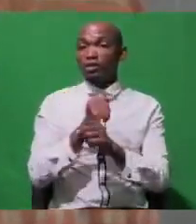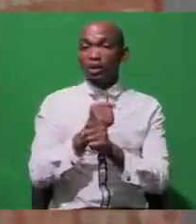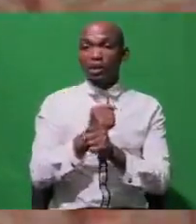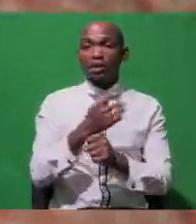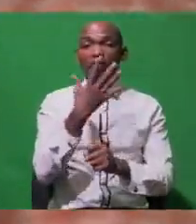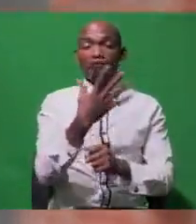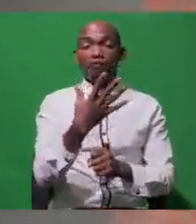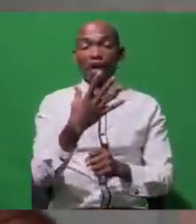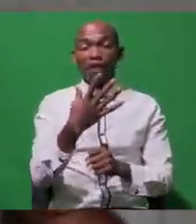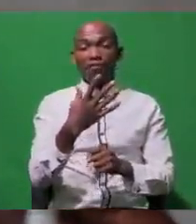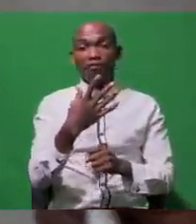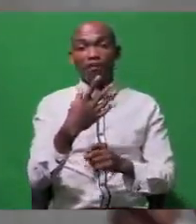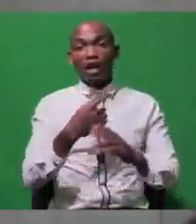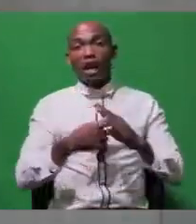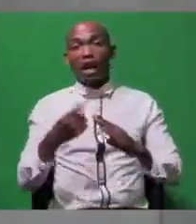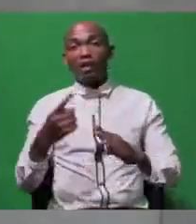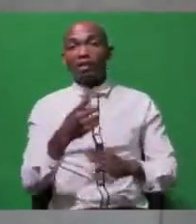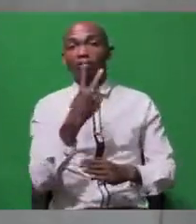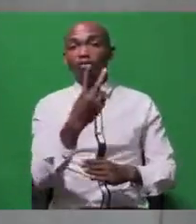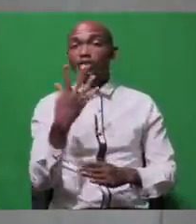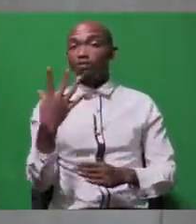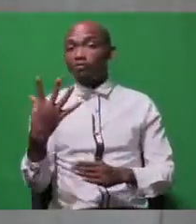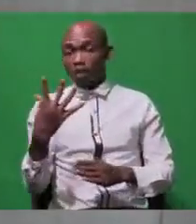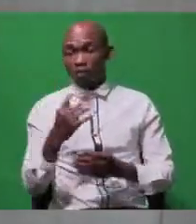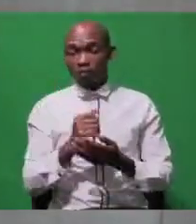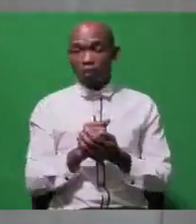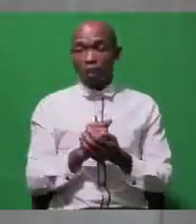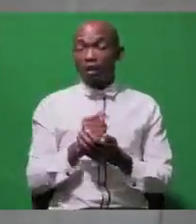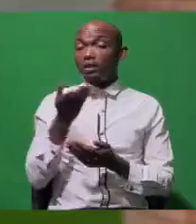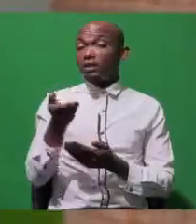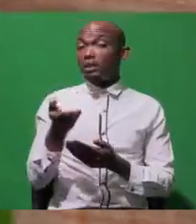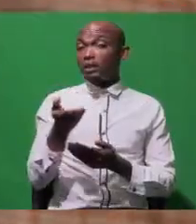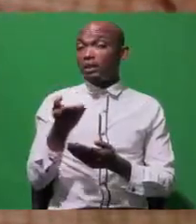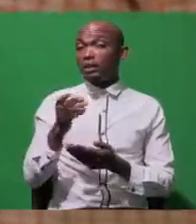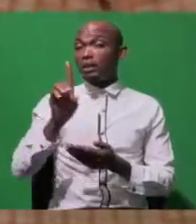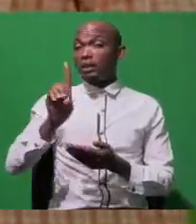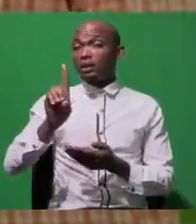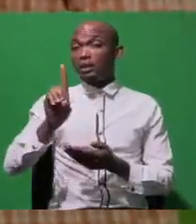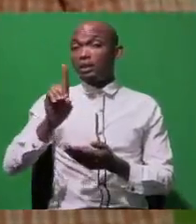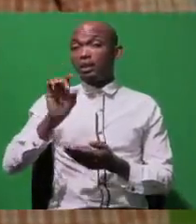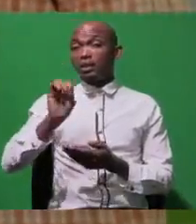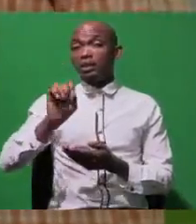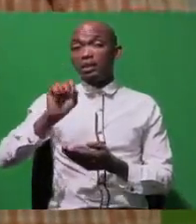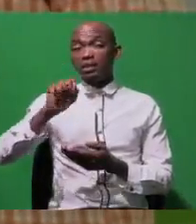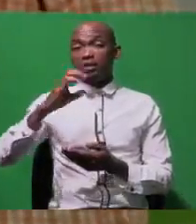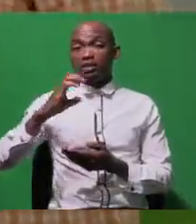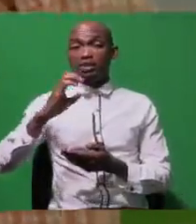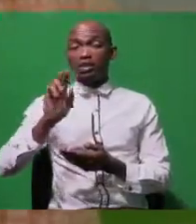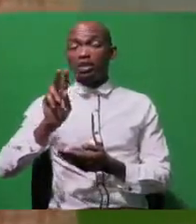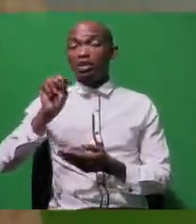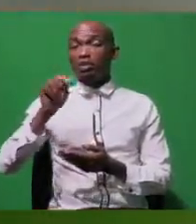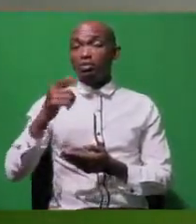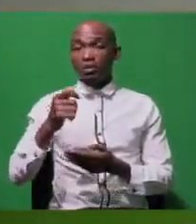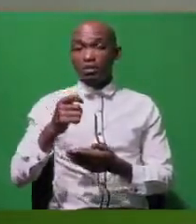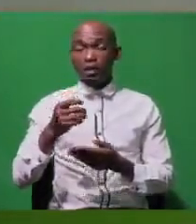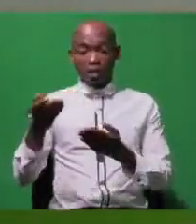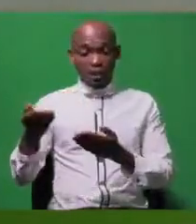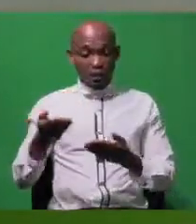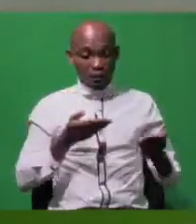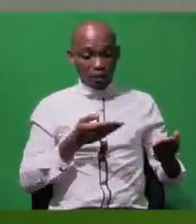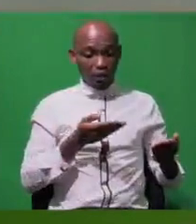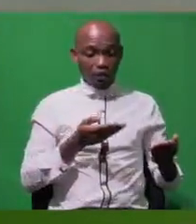525. This is a discount received by the business when you